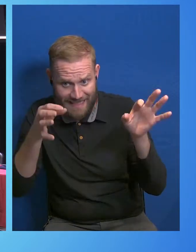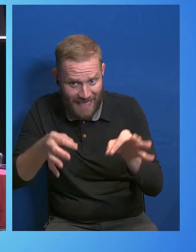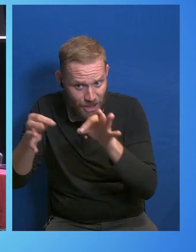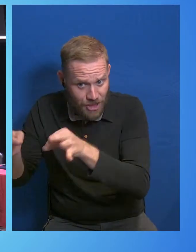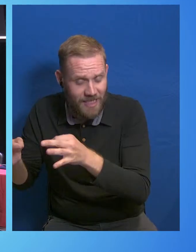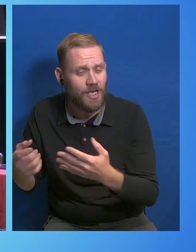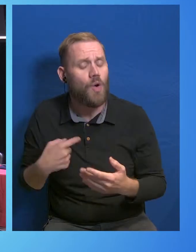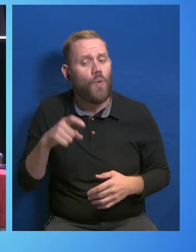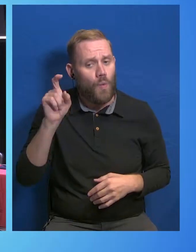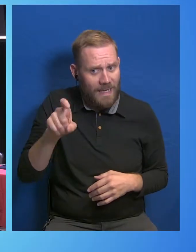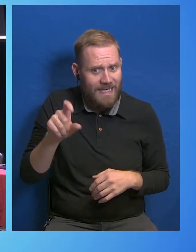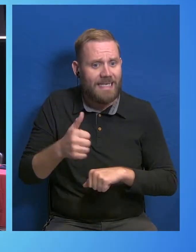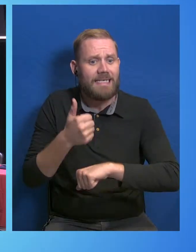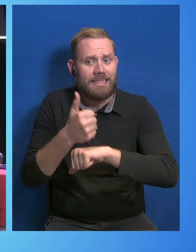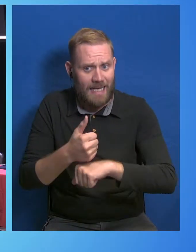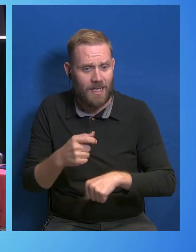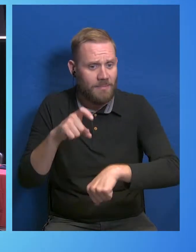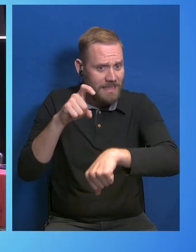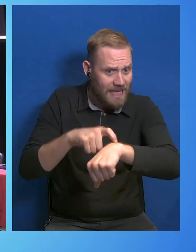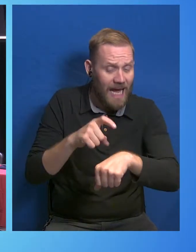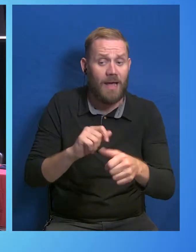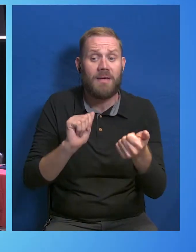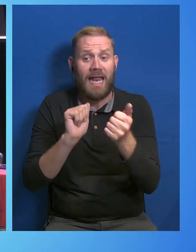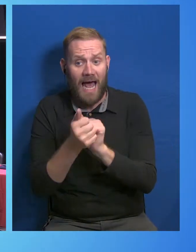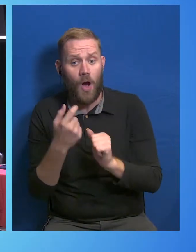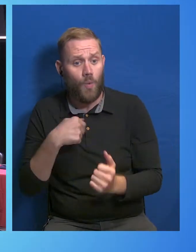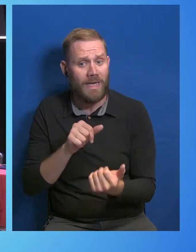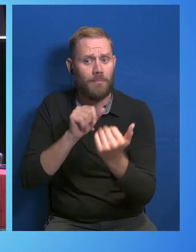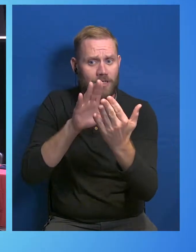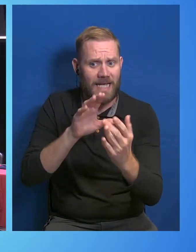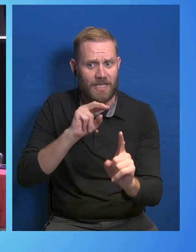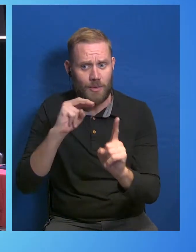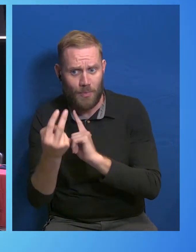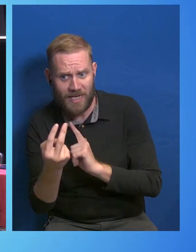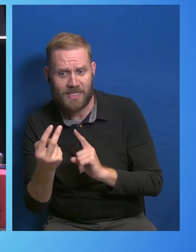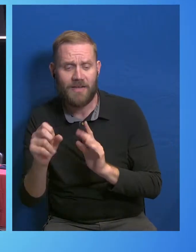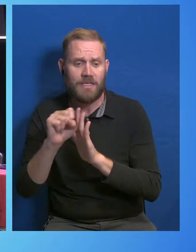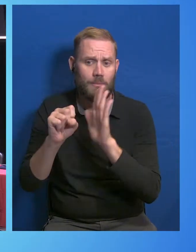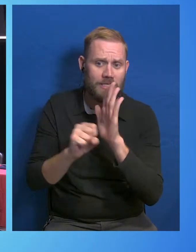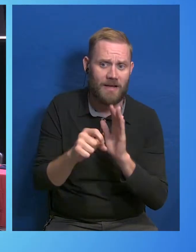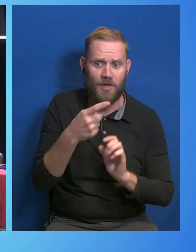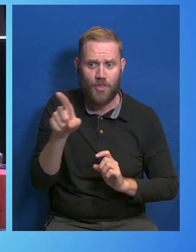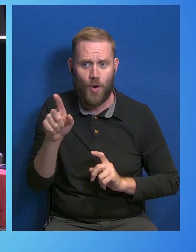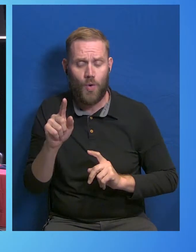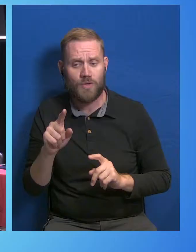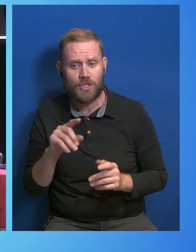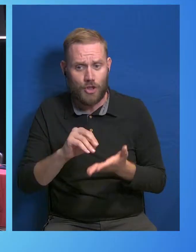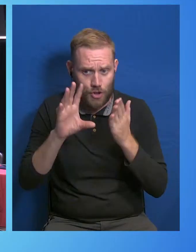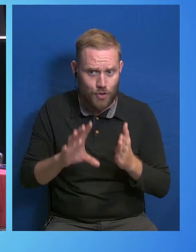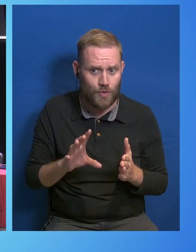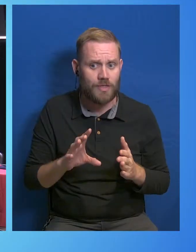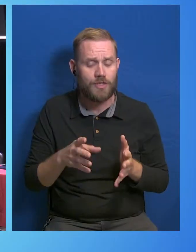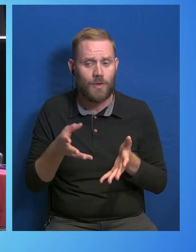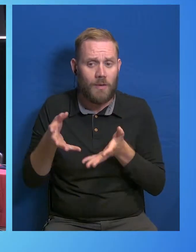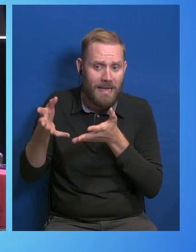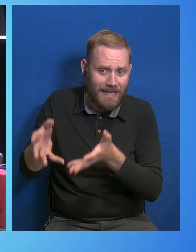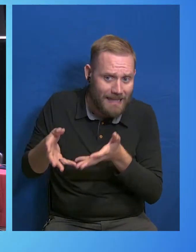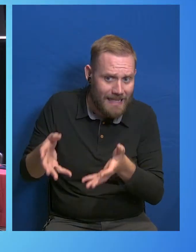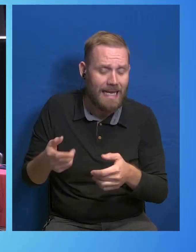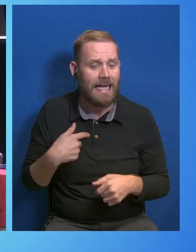that says how do we change our perception in the state with those underserved or unserved school districts.